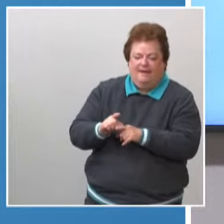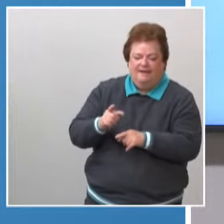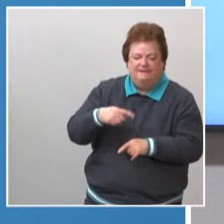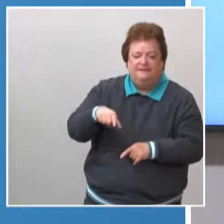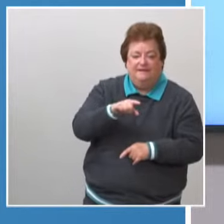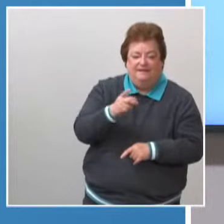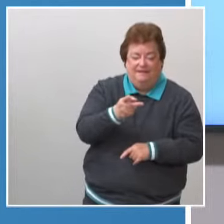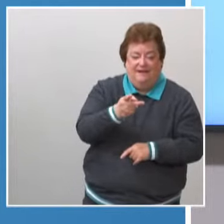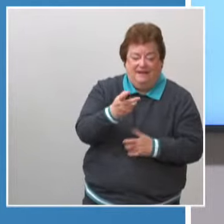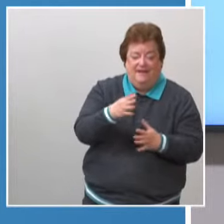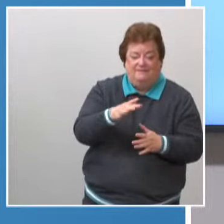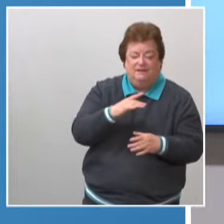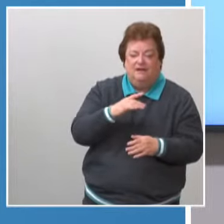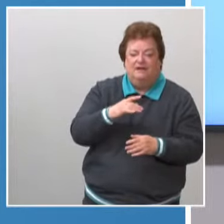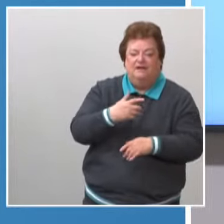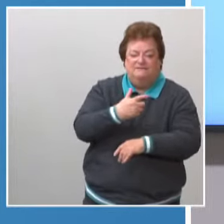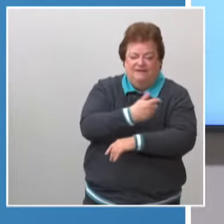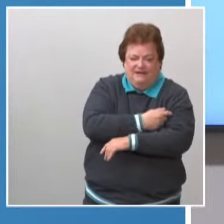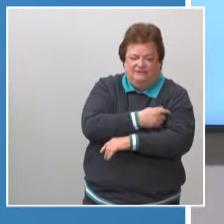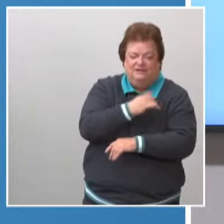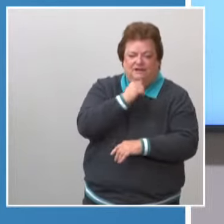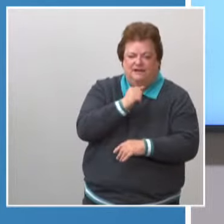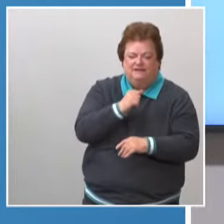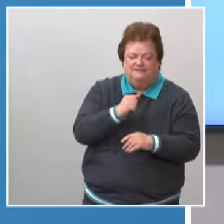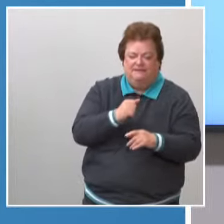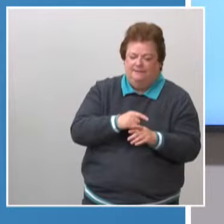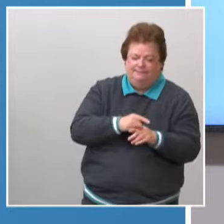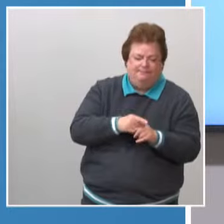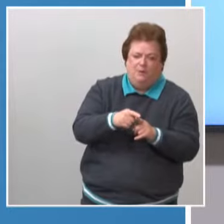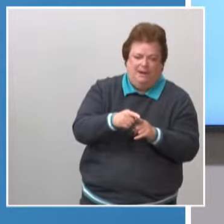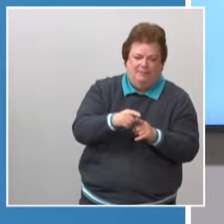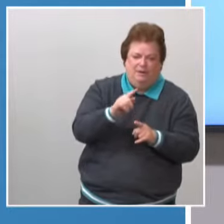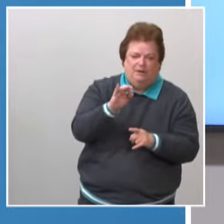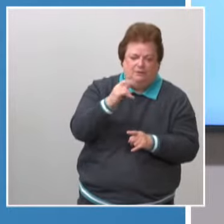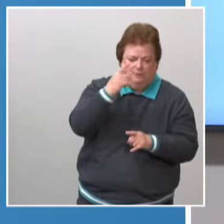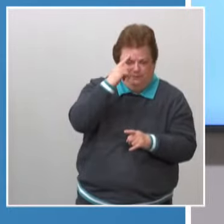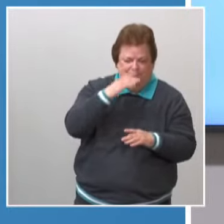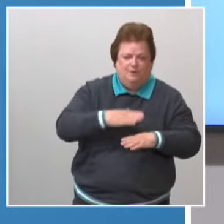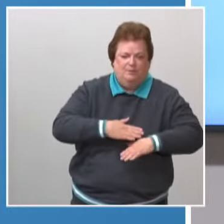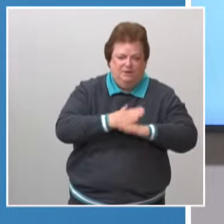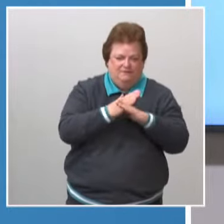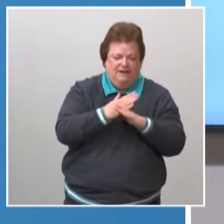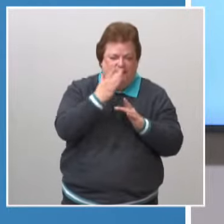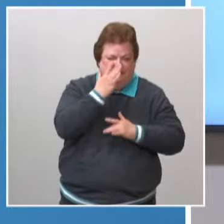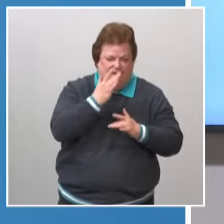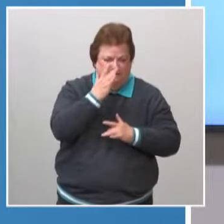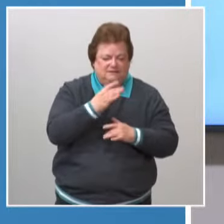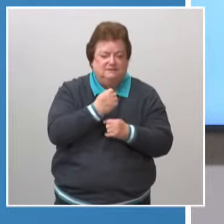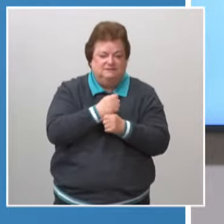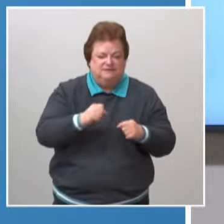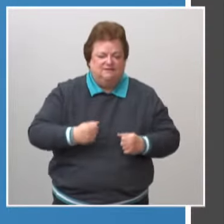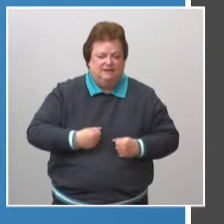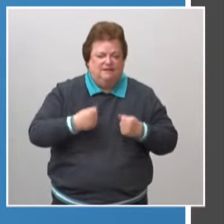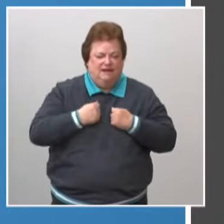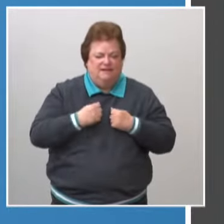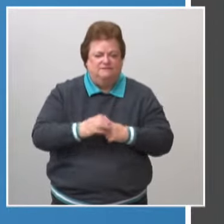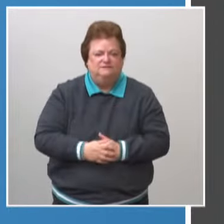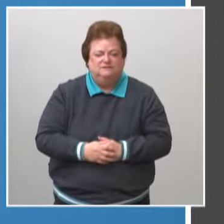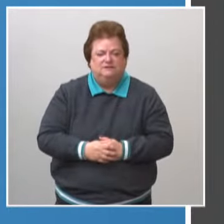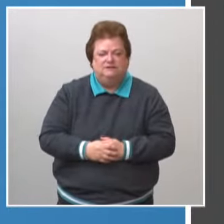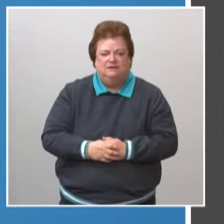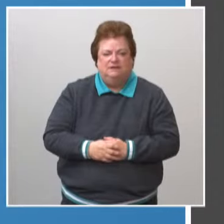Russ, vaccination remains a primary tool for preventing severe illness and saving lives. According